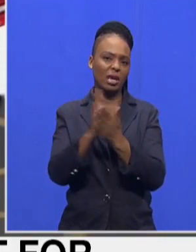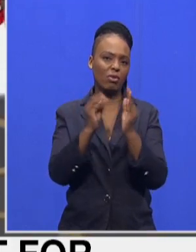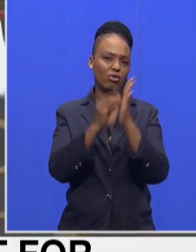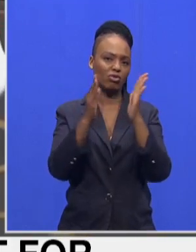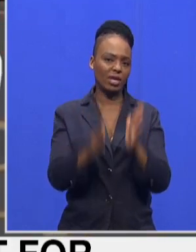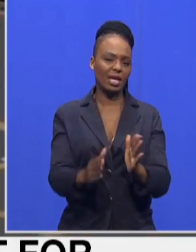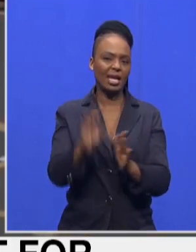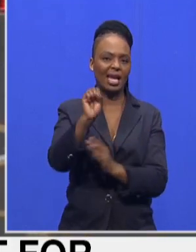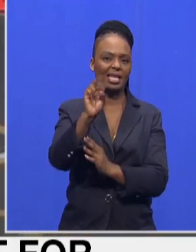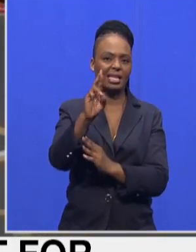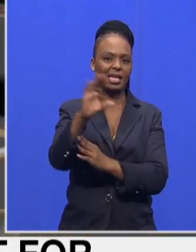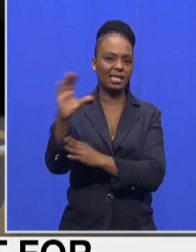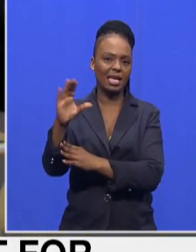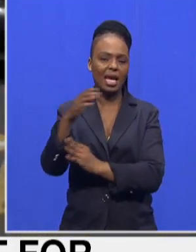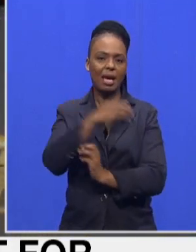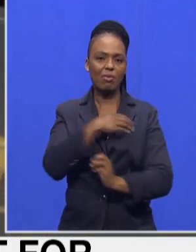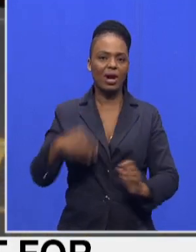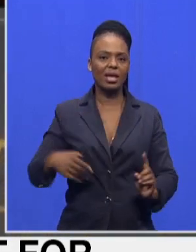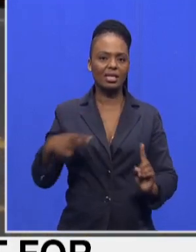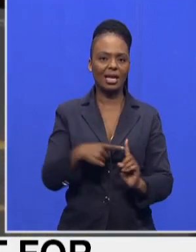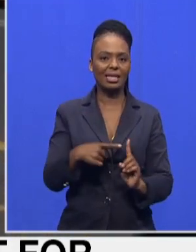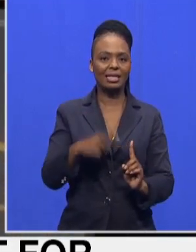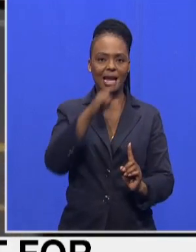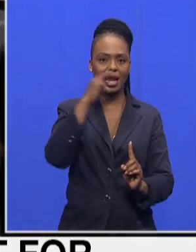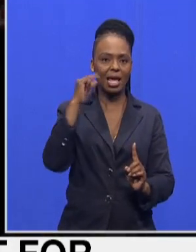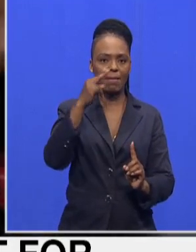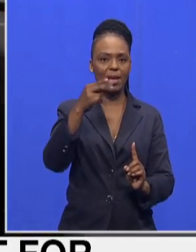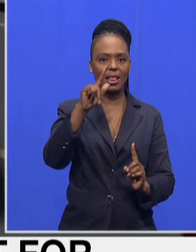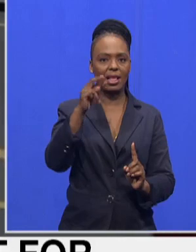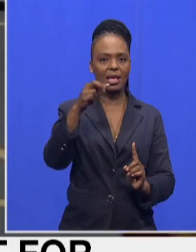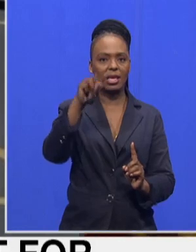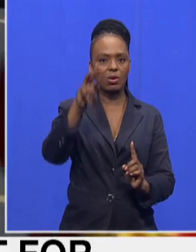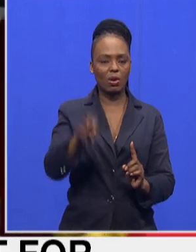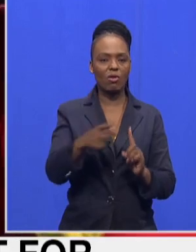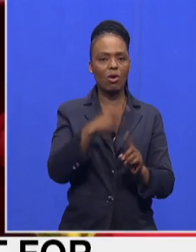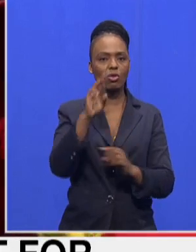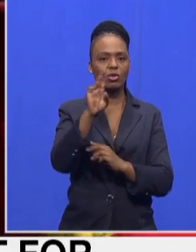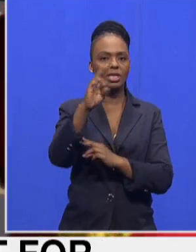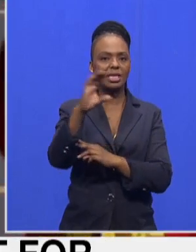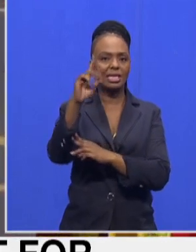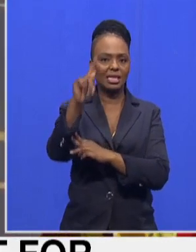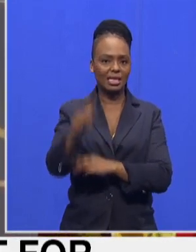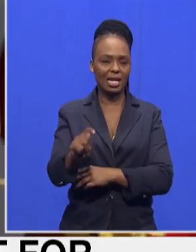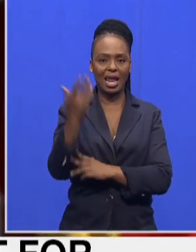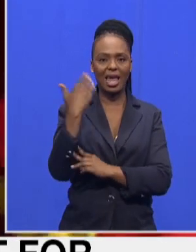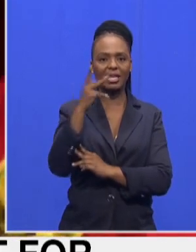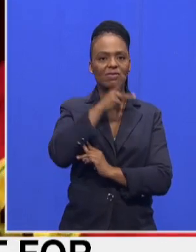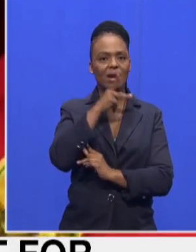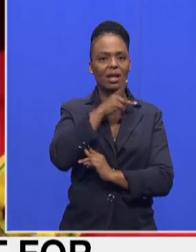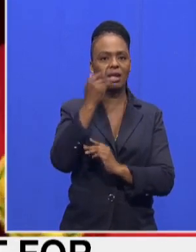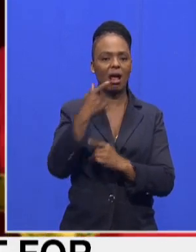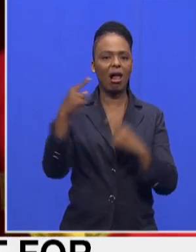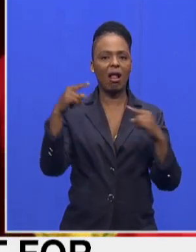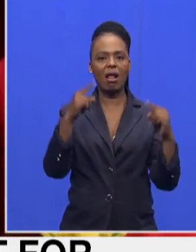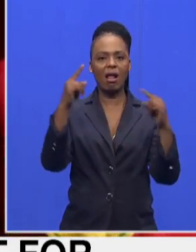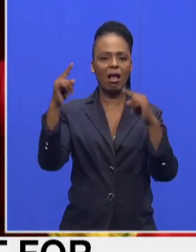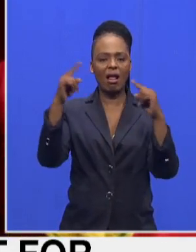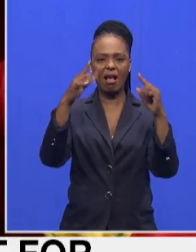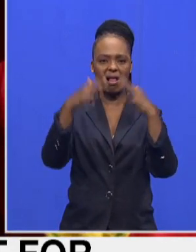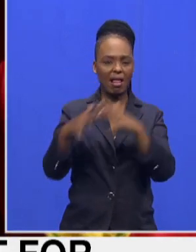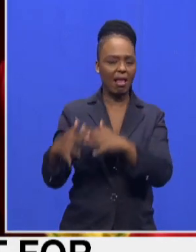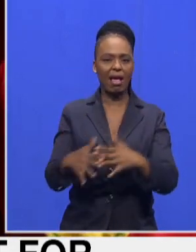SRC president, Hlengiwe Dube, at UCT, to talk to us. On Friday, you've been up and down after the students were arrested. Talk to us